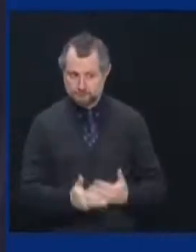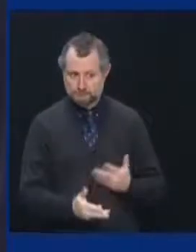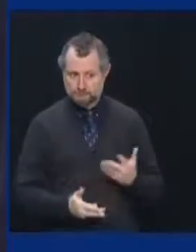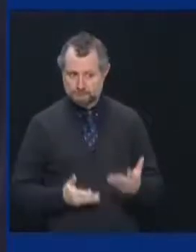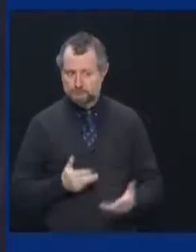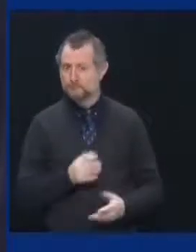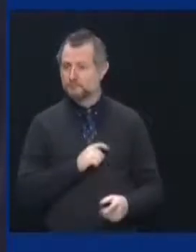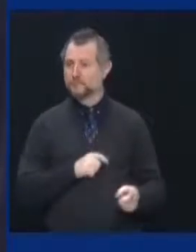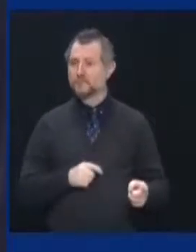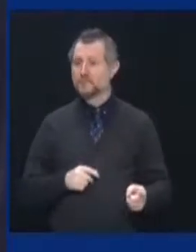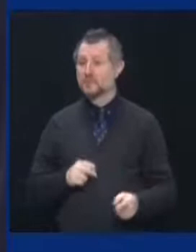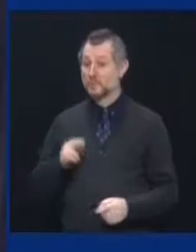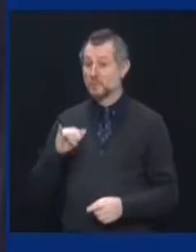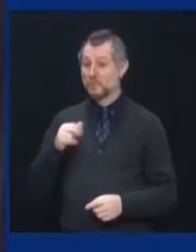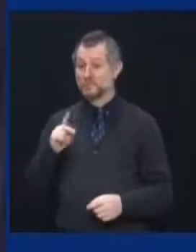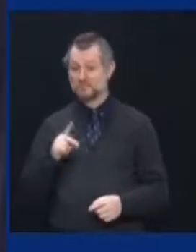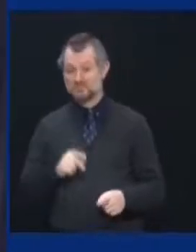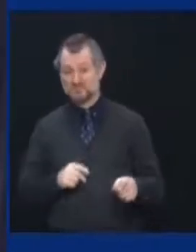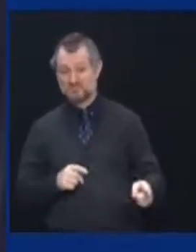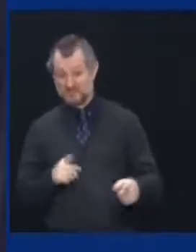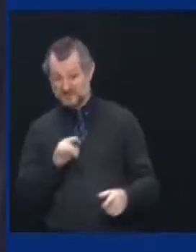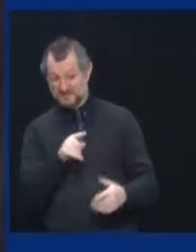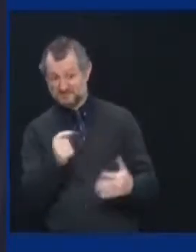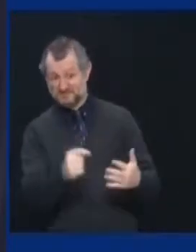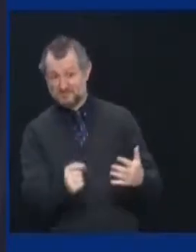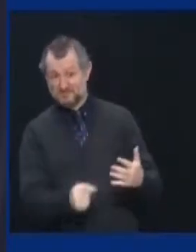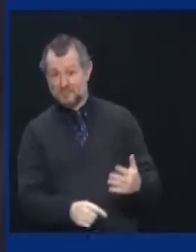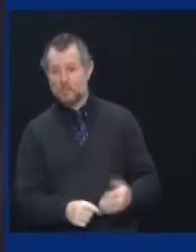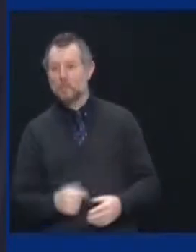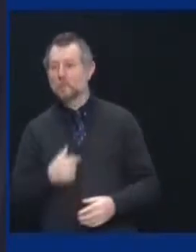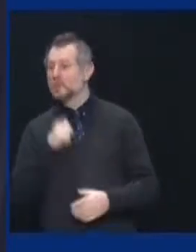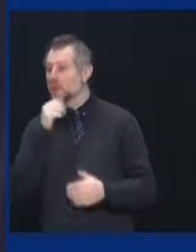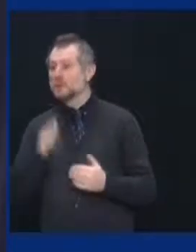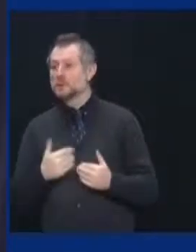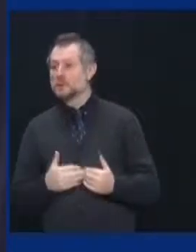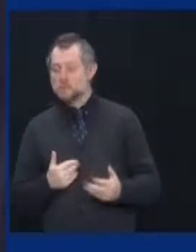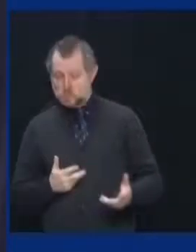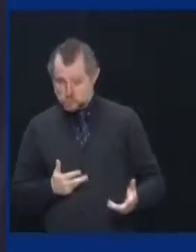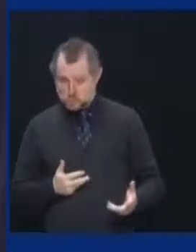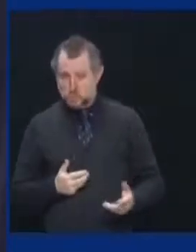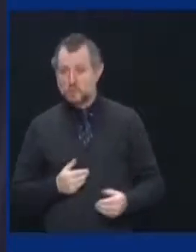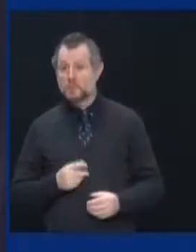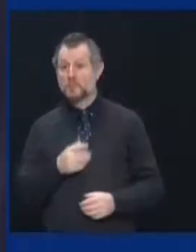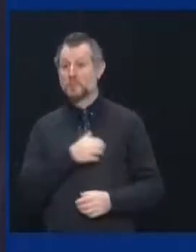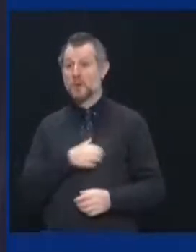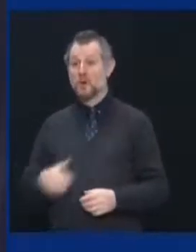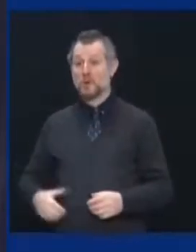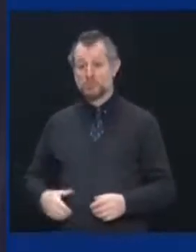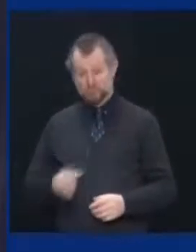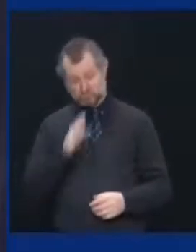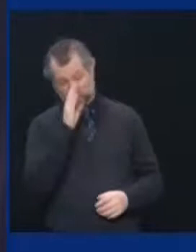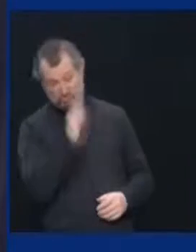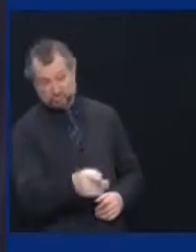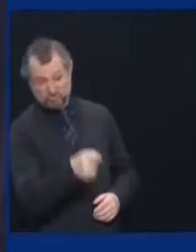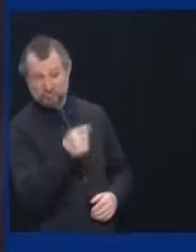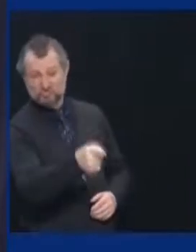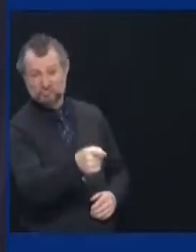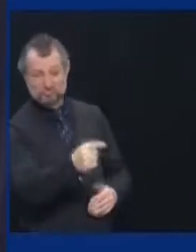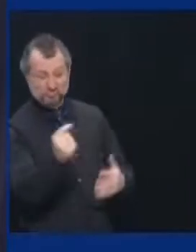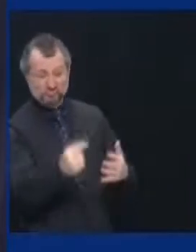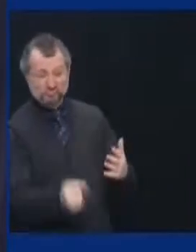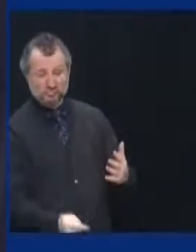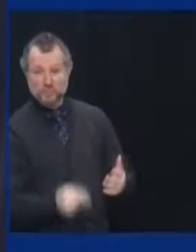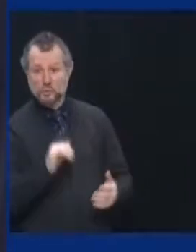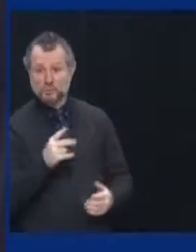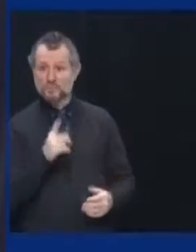the NYPD. It's hard to speak truth to the mayor of the city of New York. But she did.